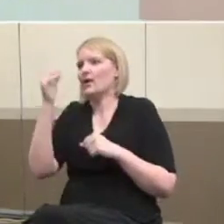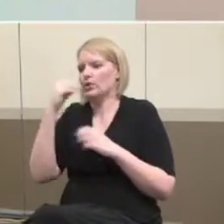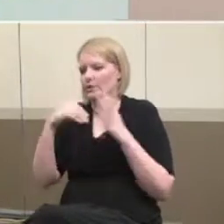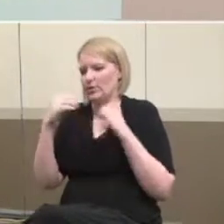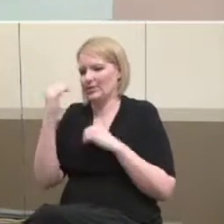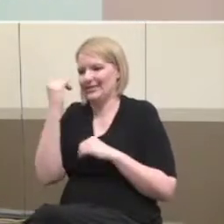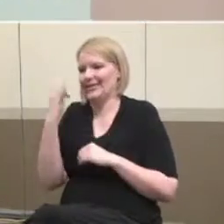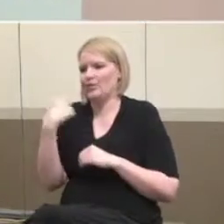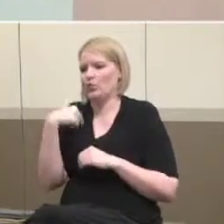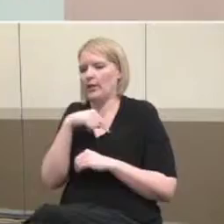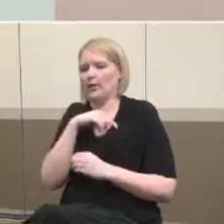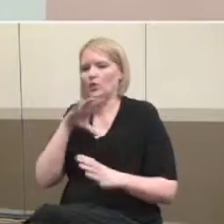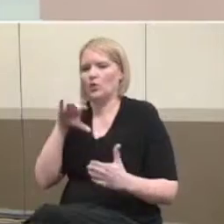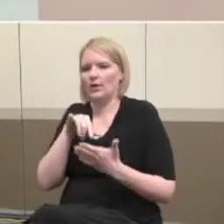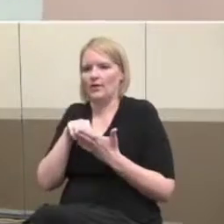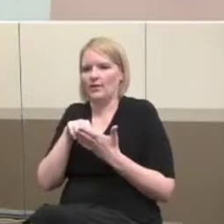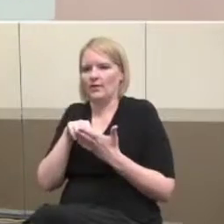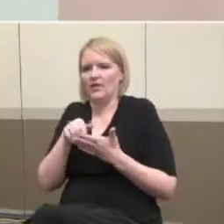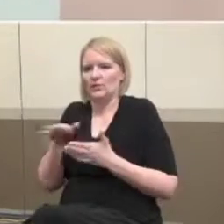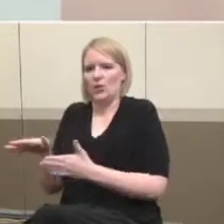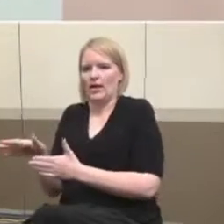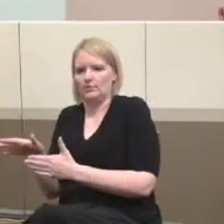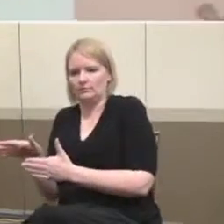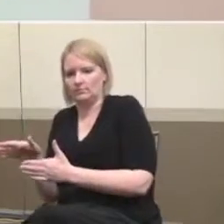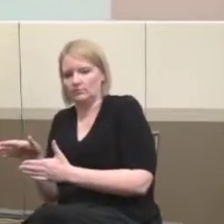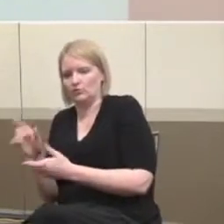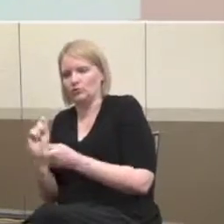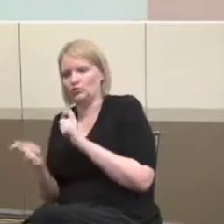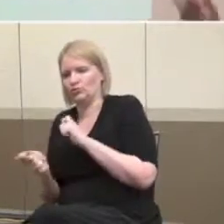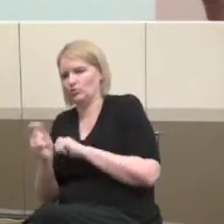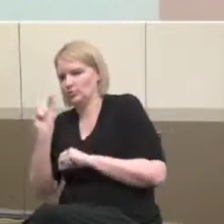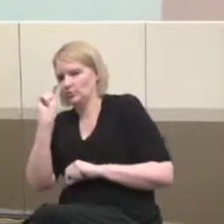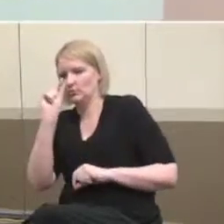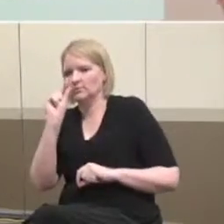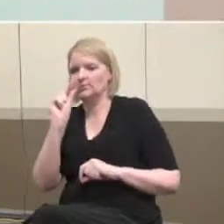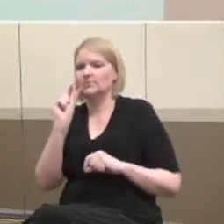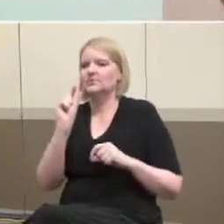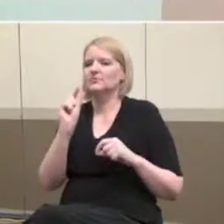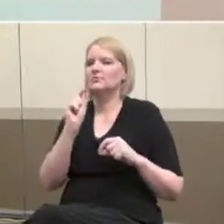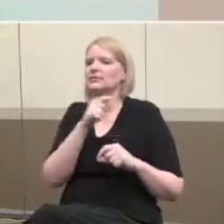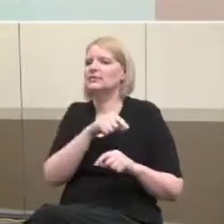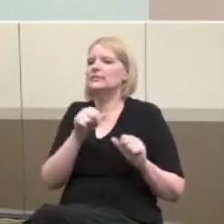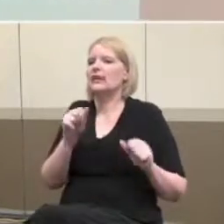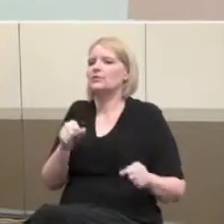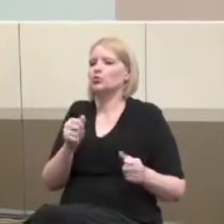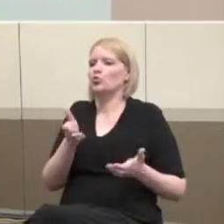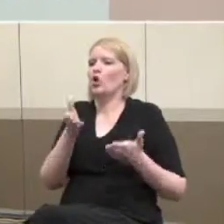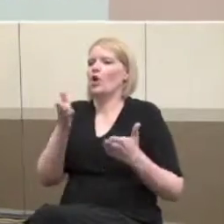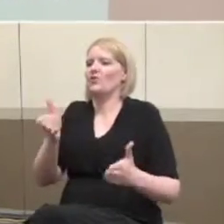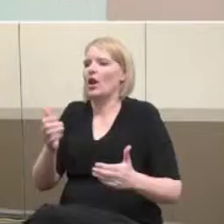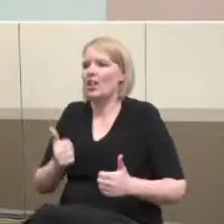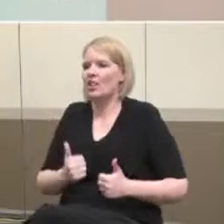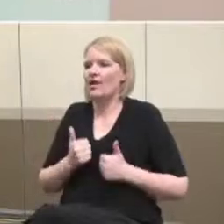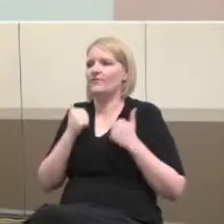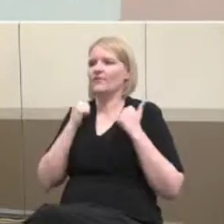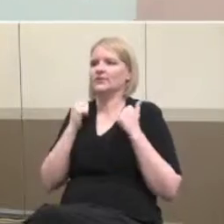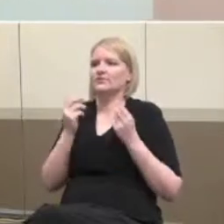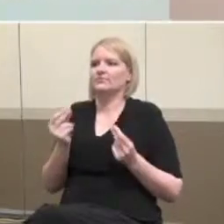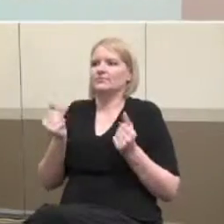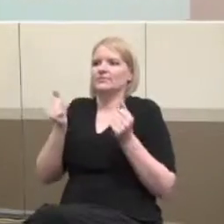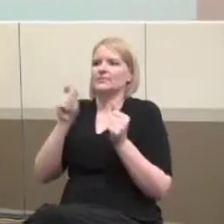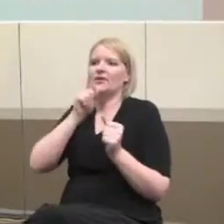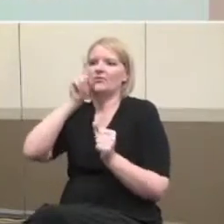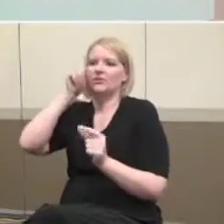better experience with it if we do it this way, or if we change a little bit. So he's able to offer me a live, in-the-moment deaf